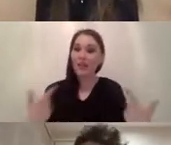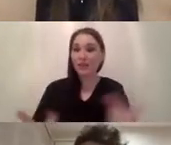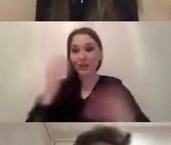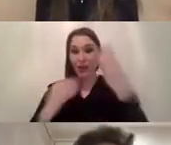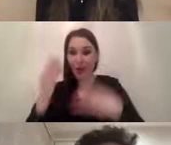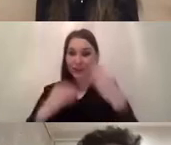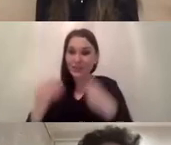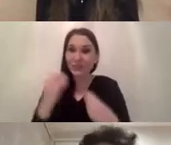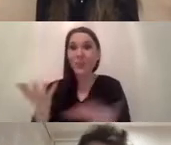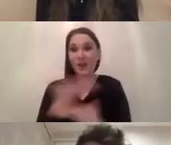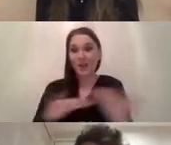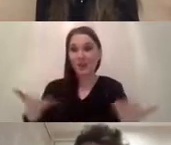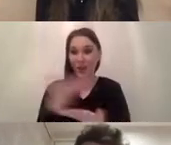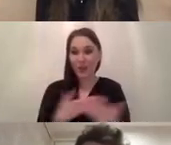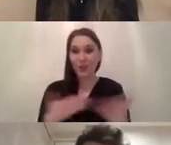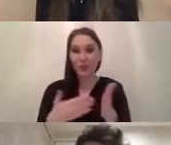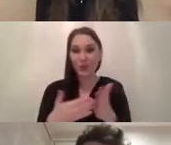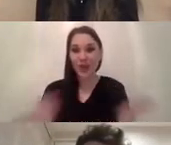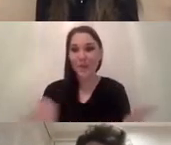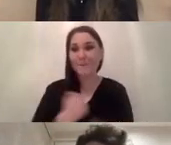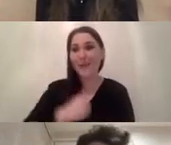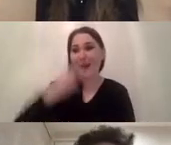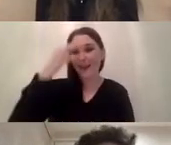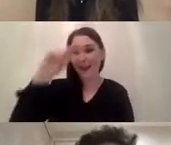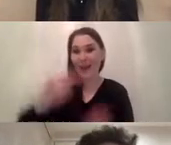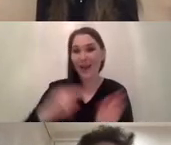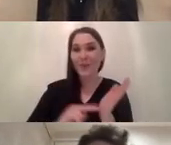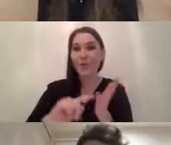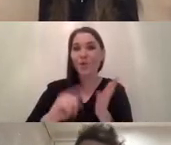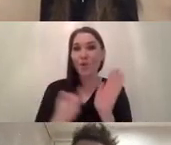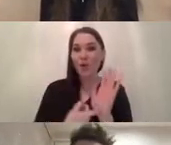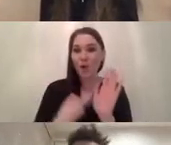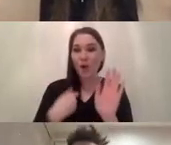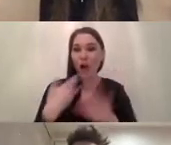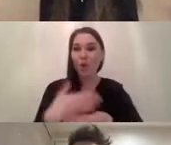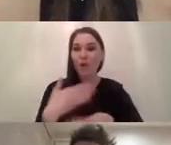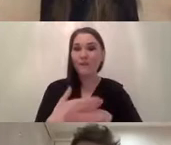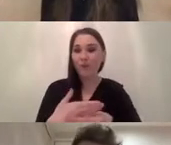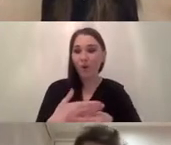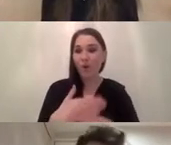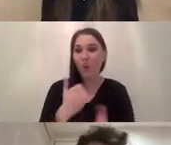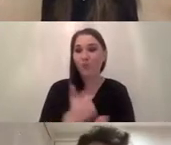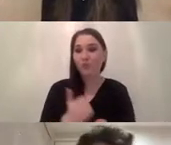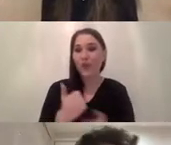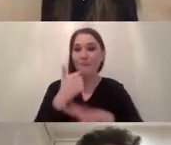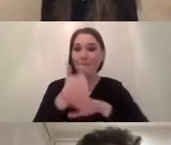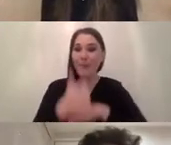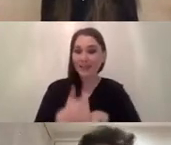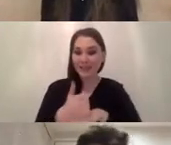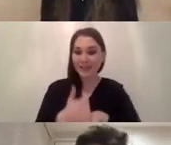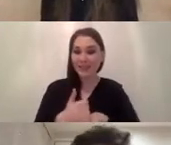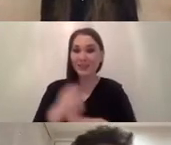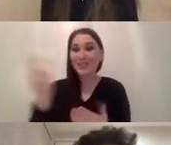today. So my name is Nur. I work for Brilliant Basics as part of Infosys. It's